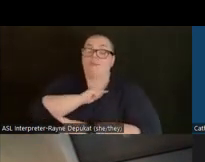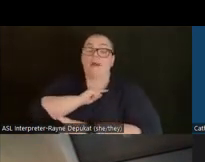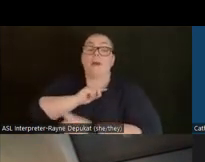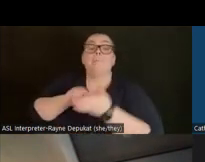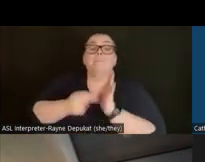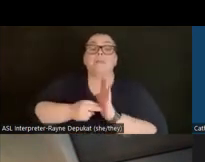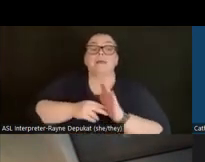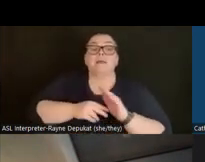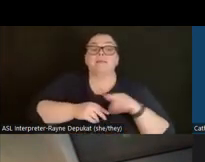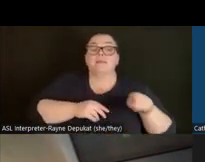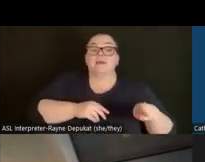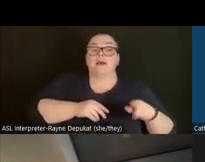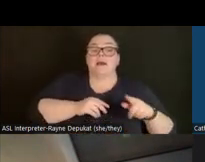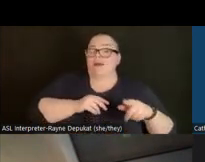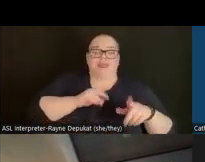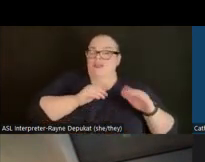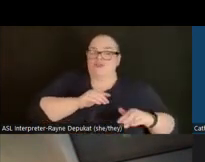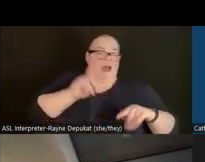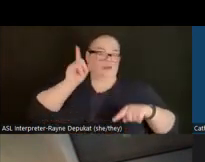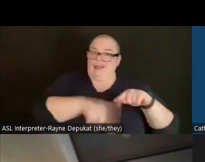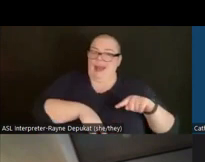be a disabled adult child.